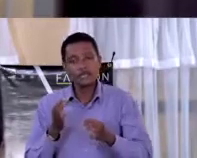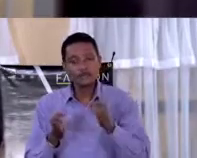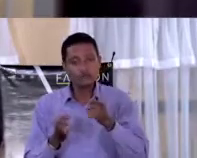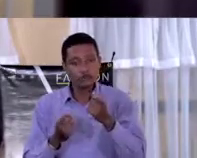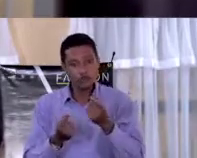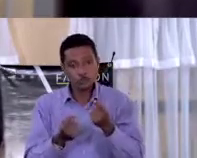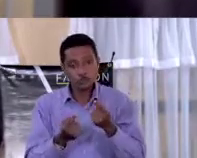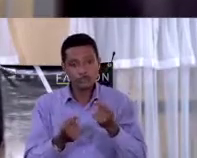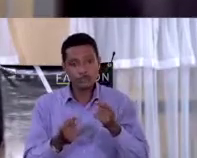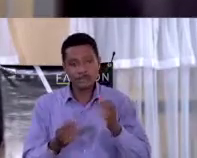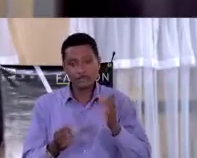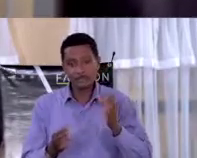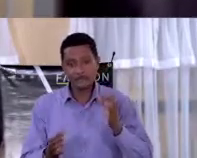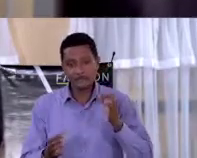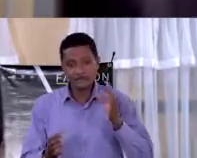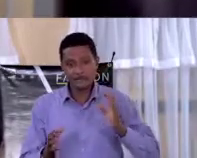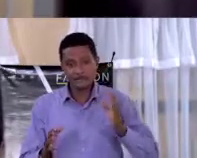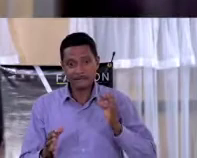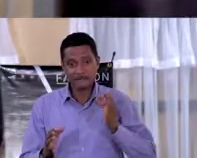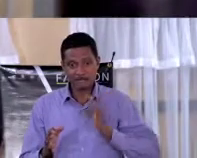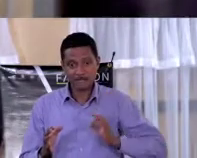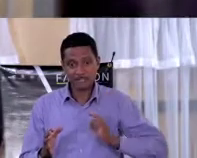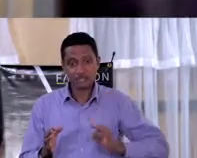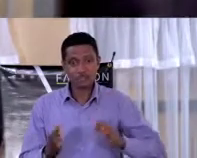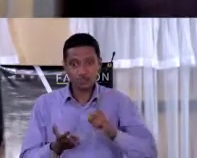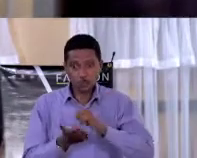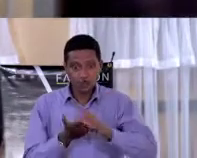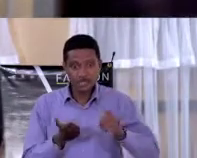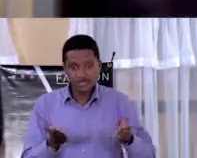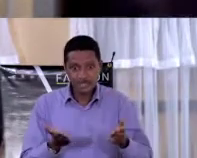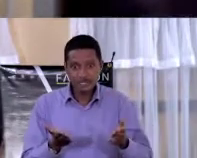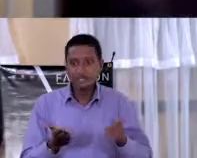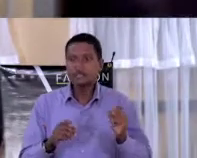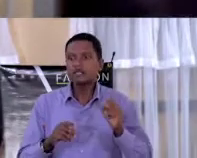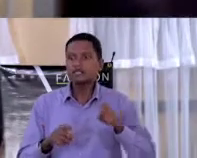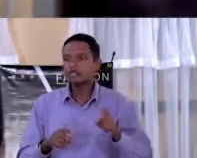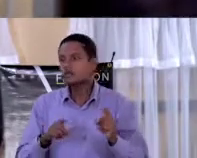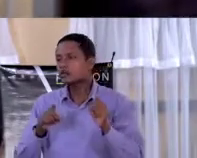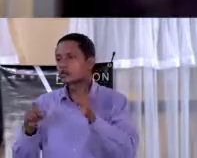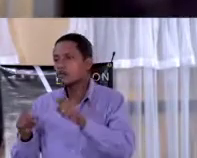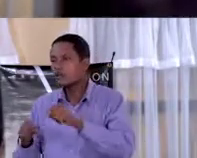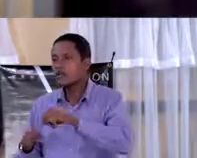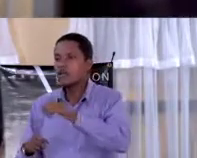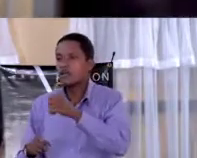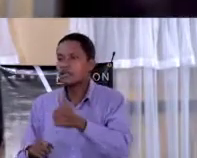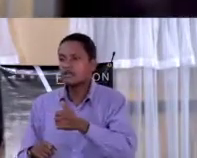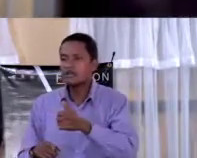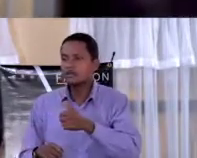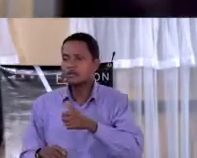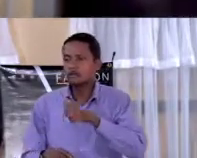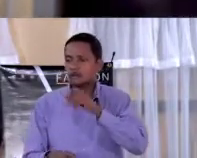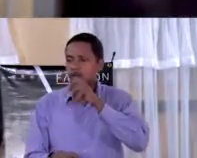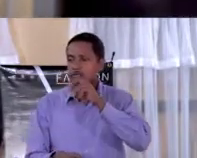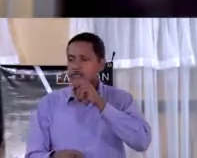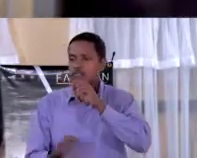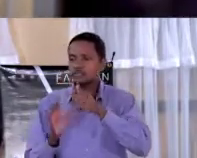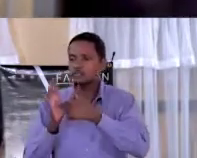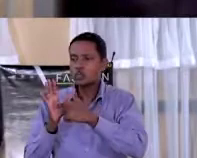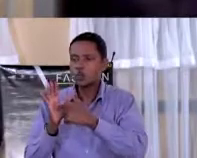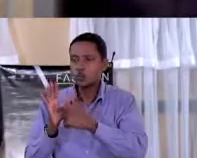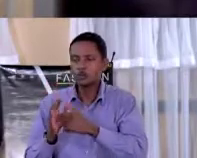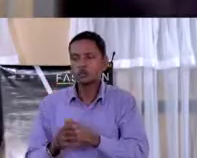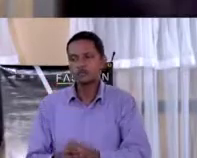need to go to another trade show somewhere else, another event. Meet other people of like mind to share the way that